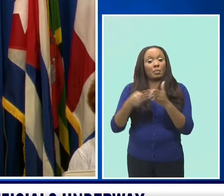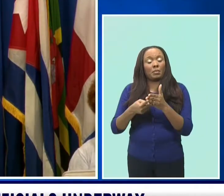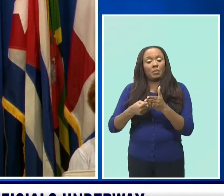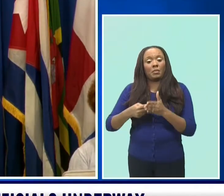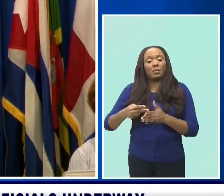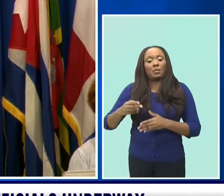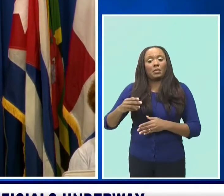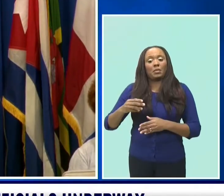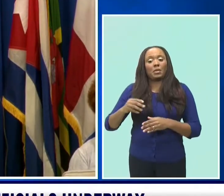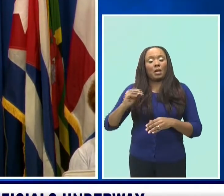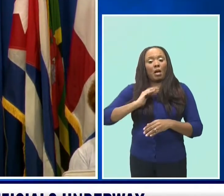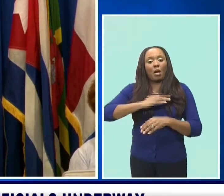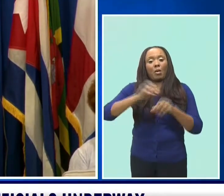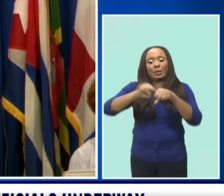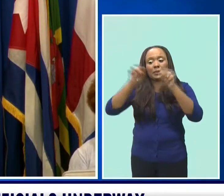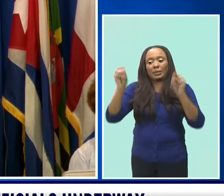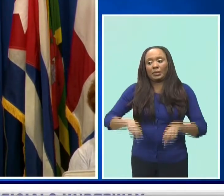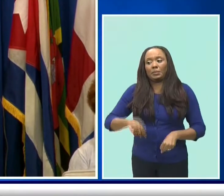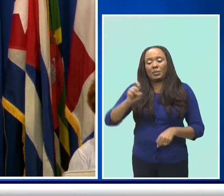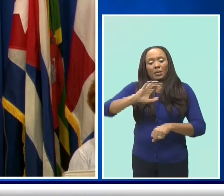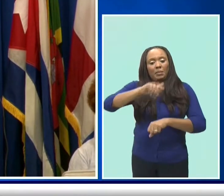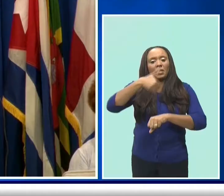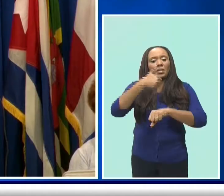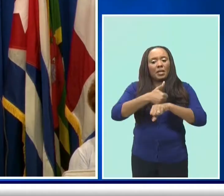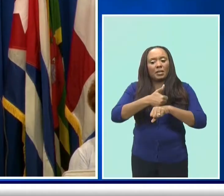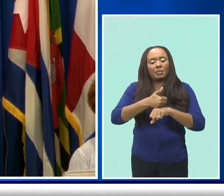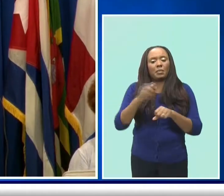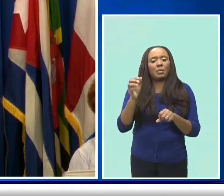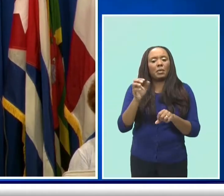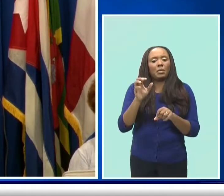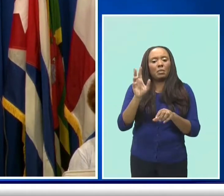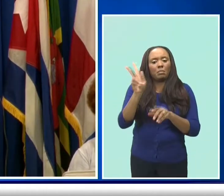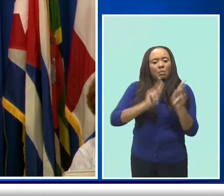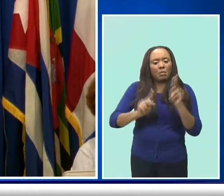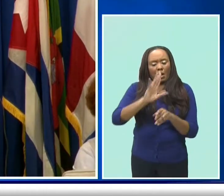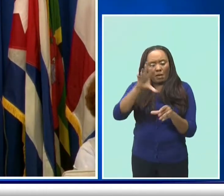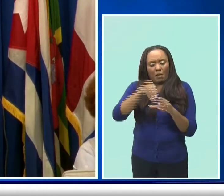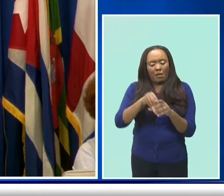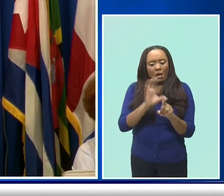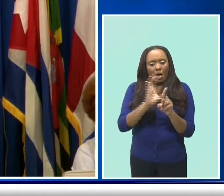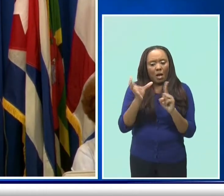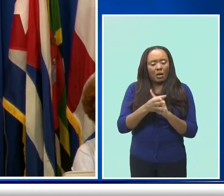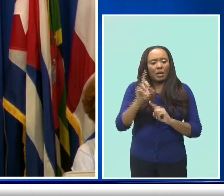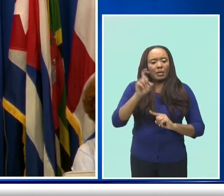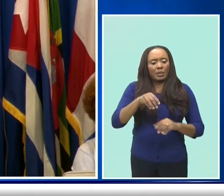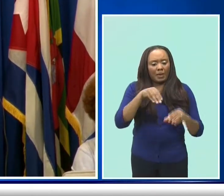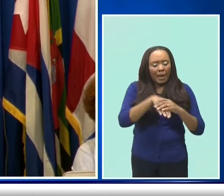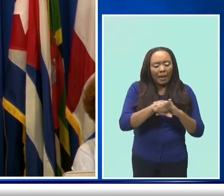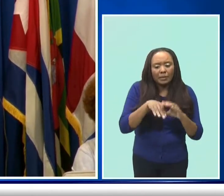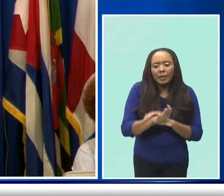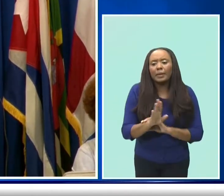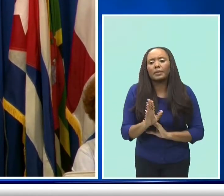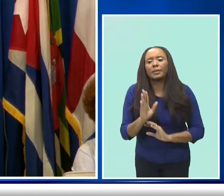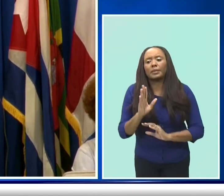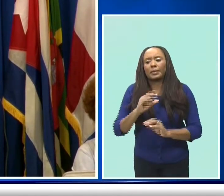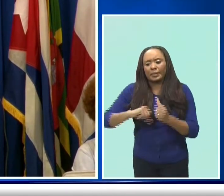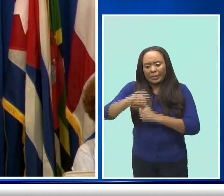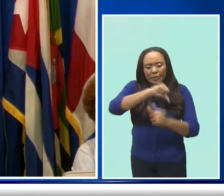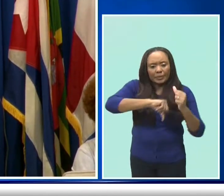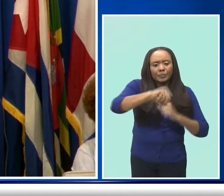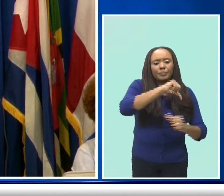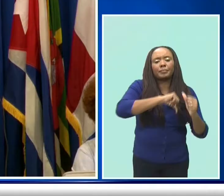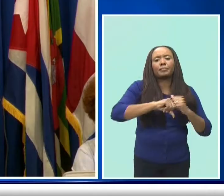necessary framework to enable cultural practitioners to be able to access each other's markets. And every effort must